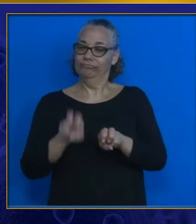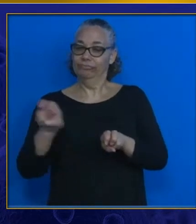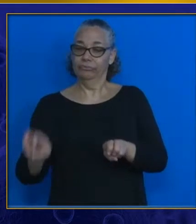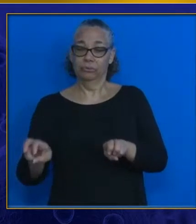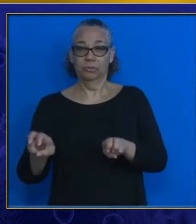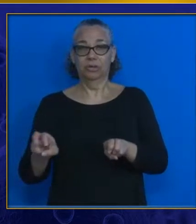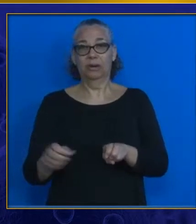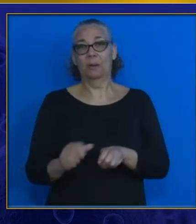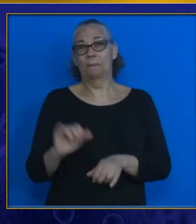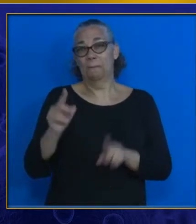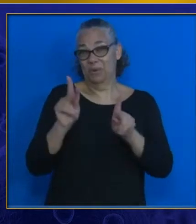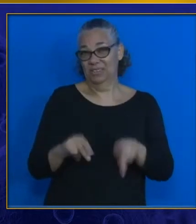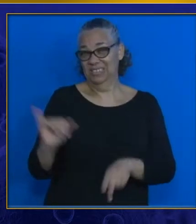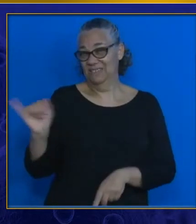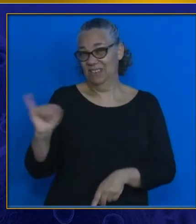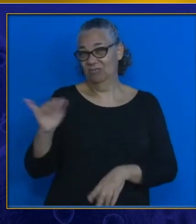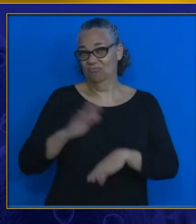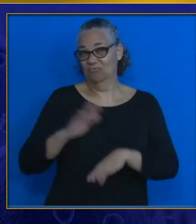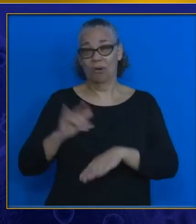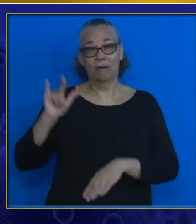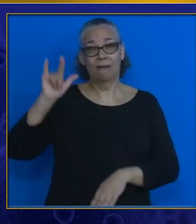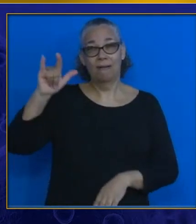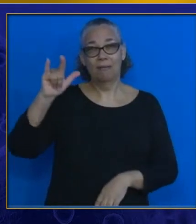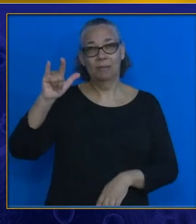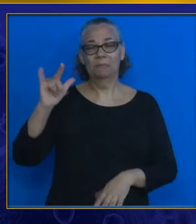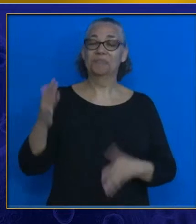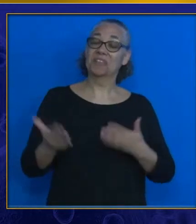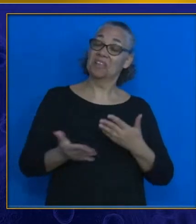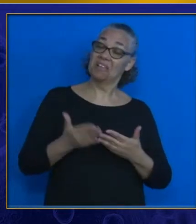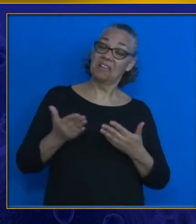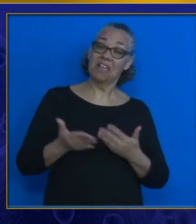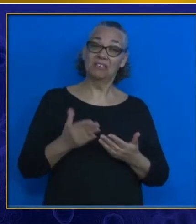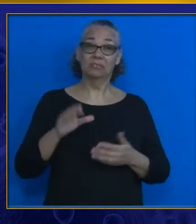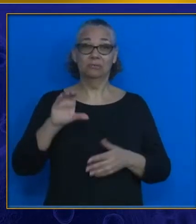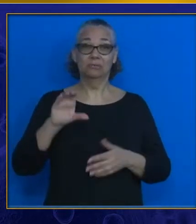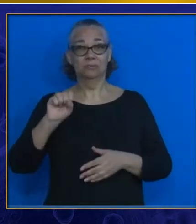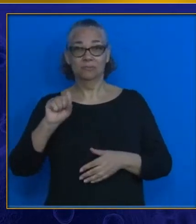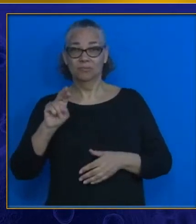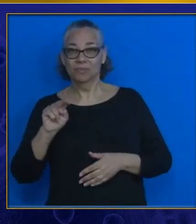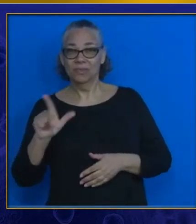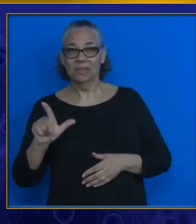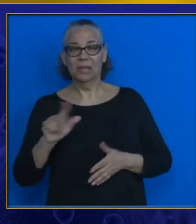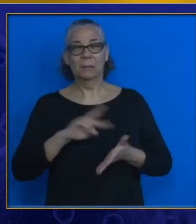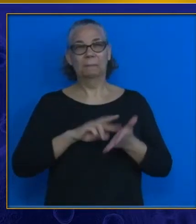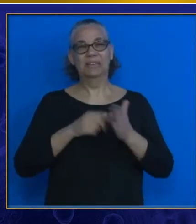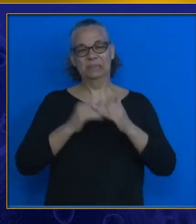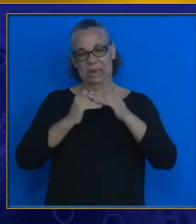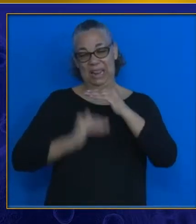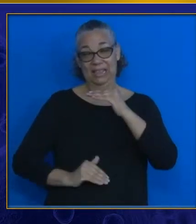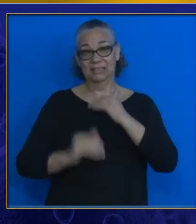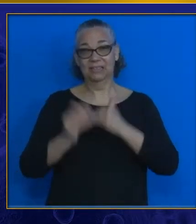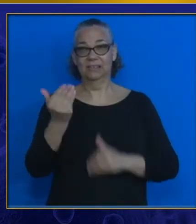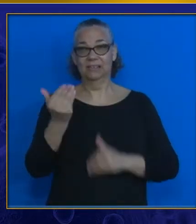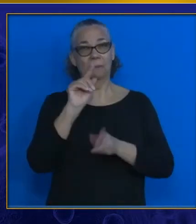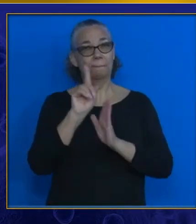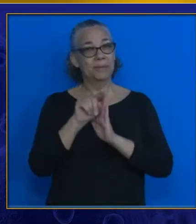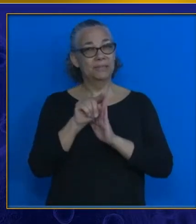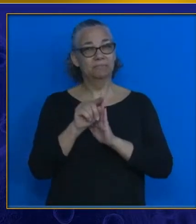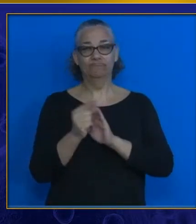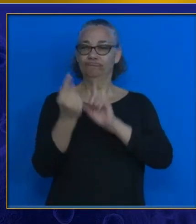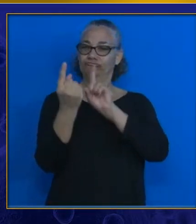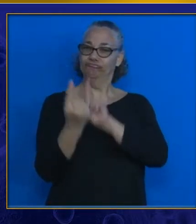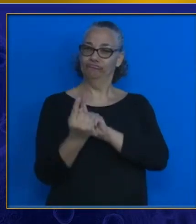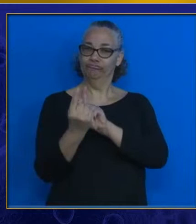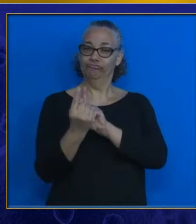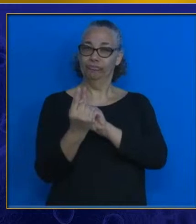in any direction on an airplane. Casual contact means spending less minutes of face-to-face